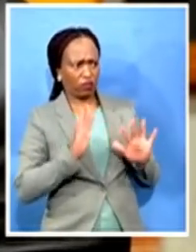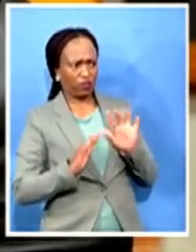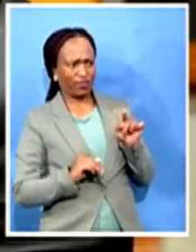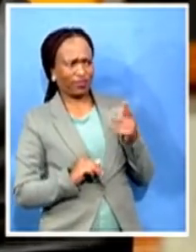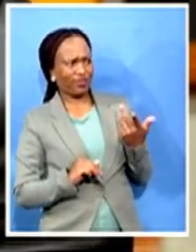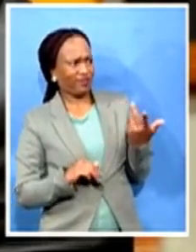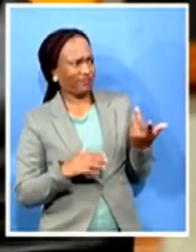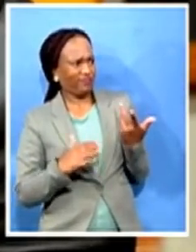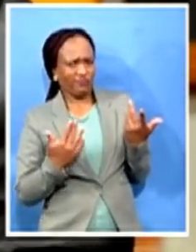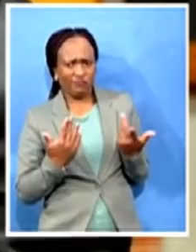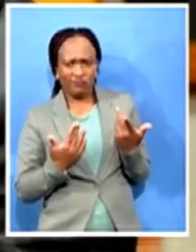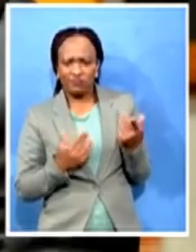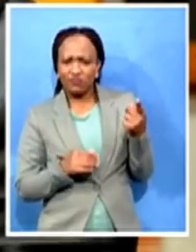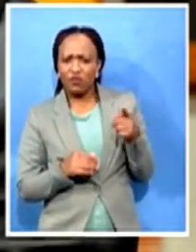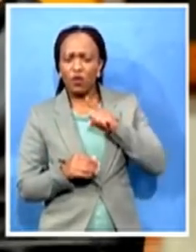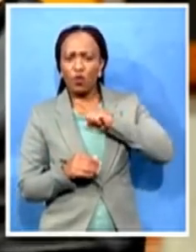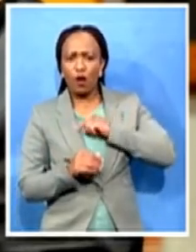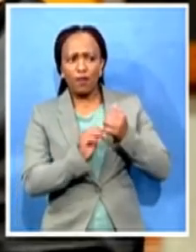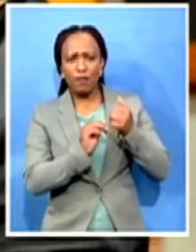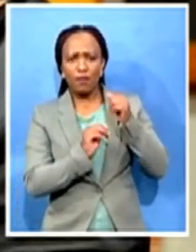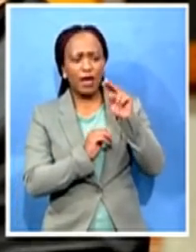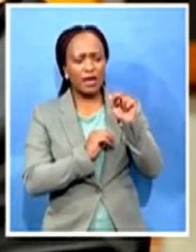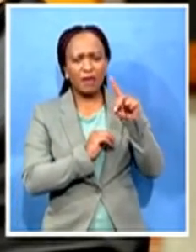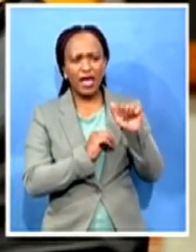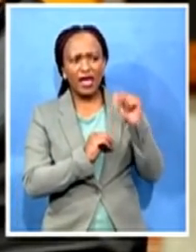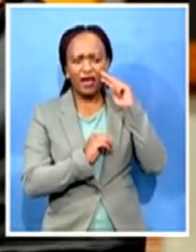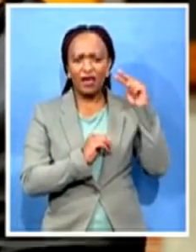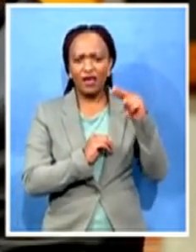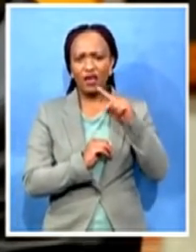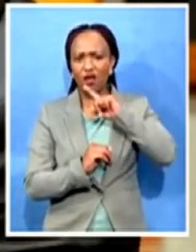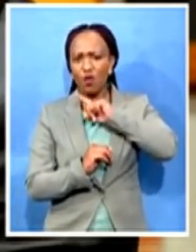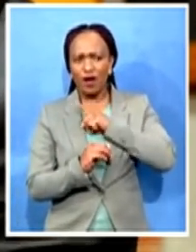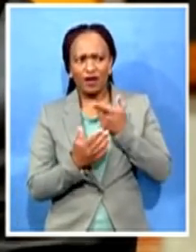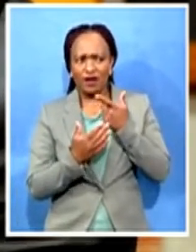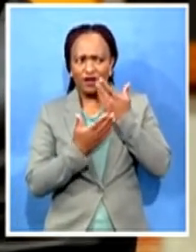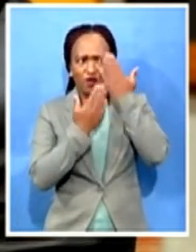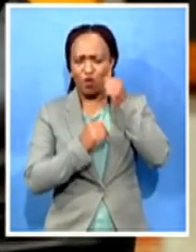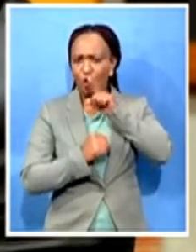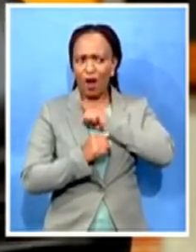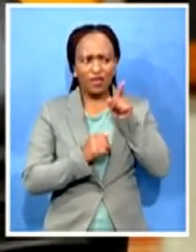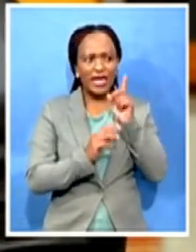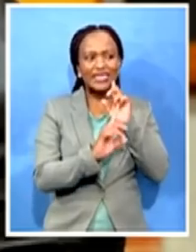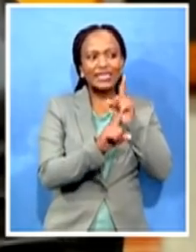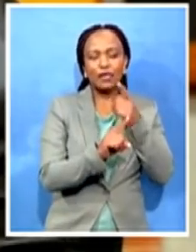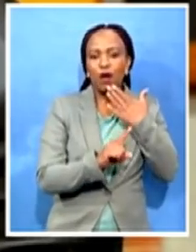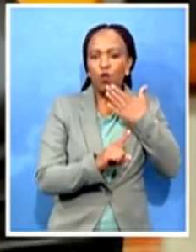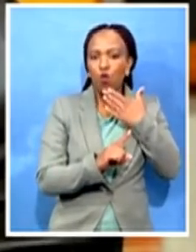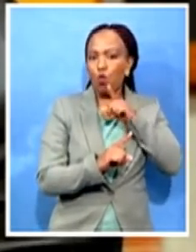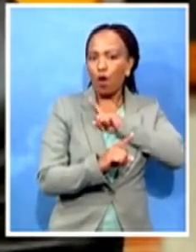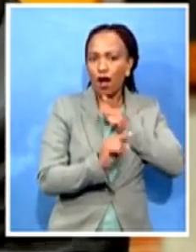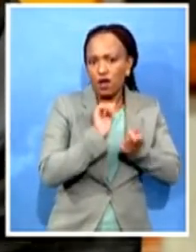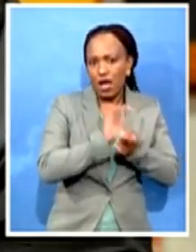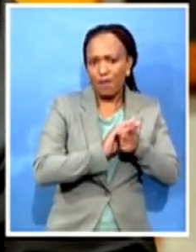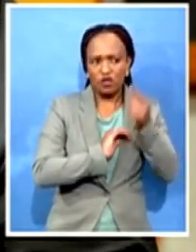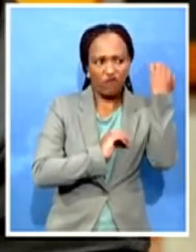point of view. I'm not sure what is actually afoot here, whose instruction or how this has come about, but it is a little bit disturbing as an officer